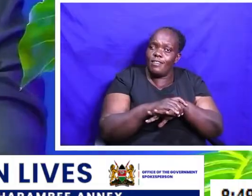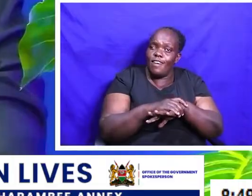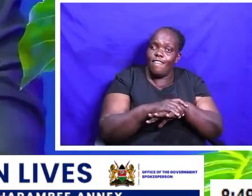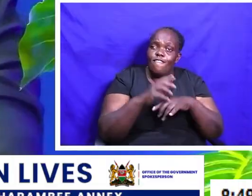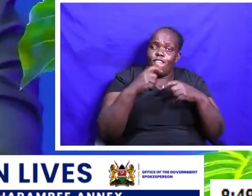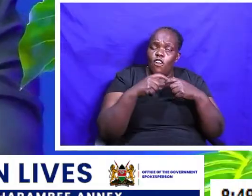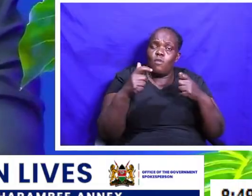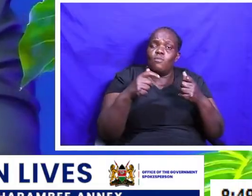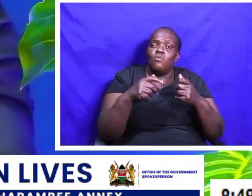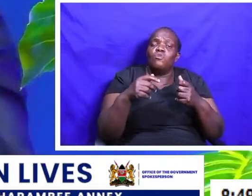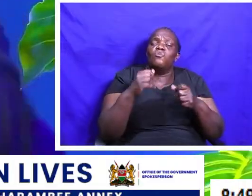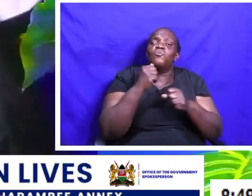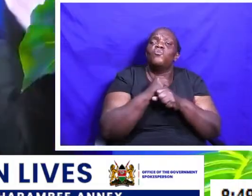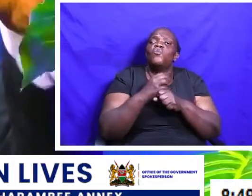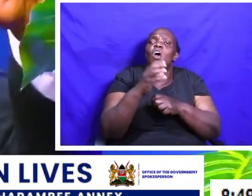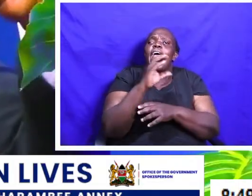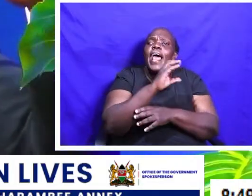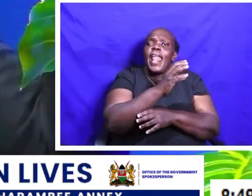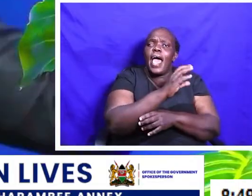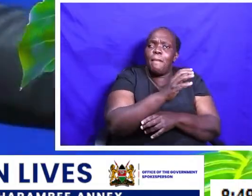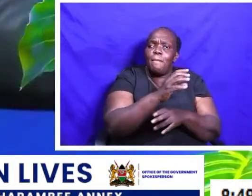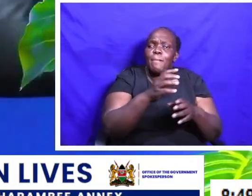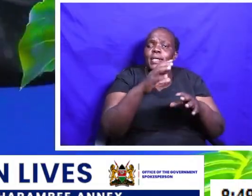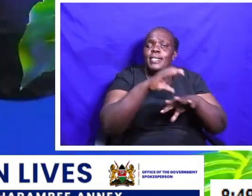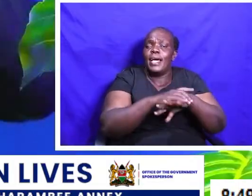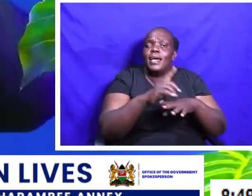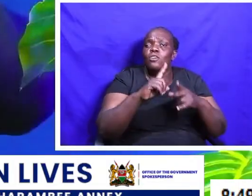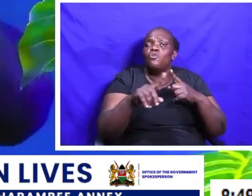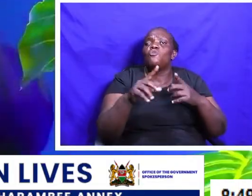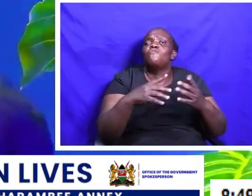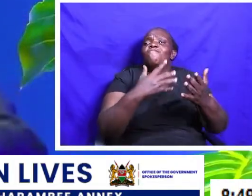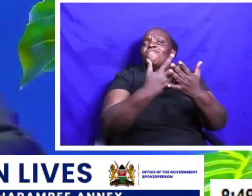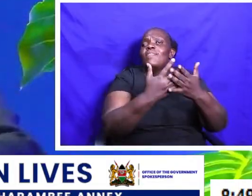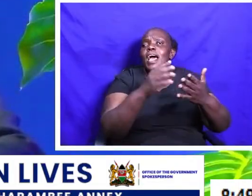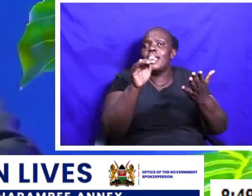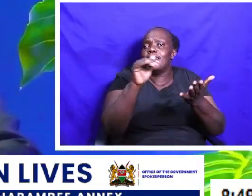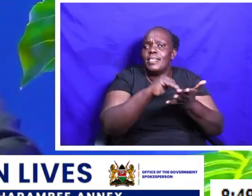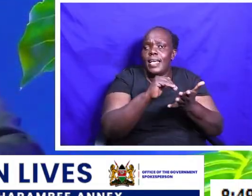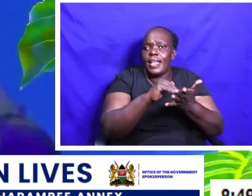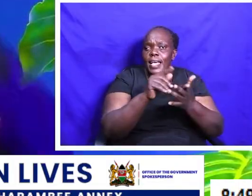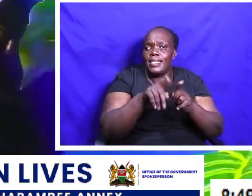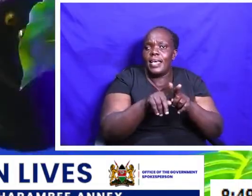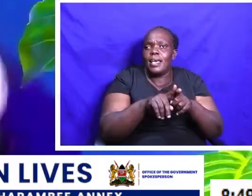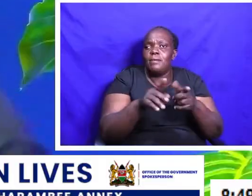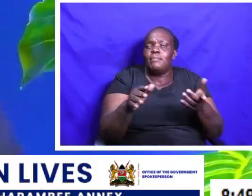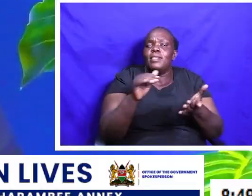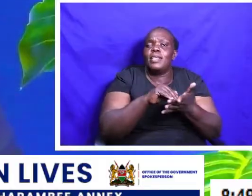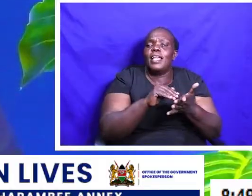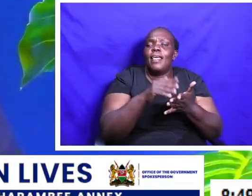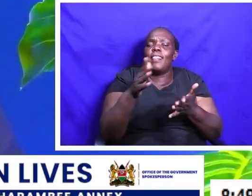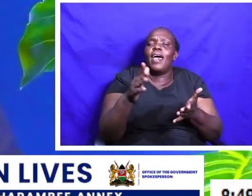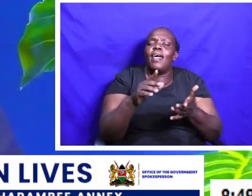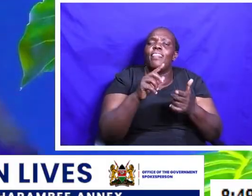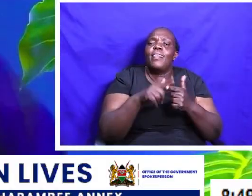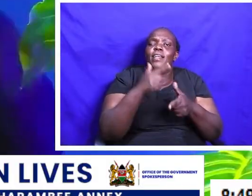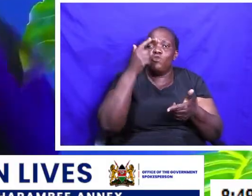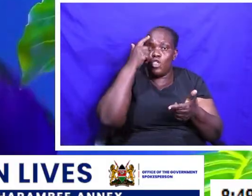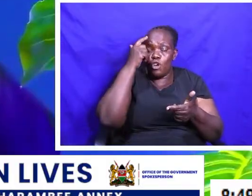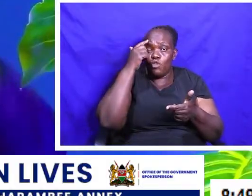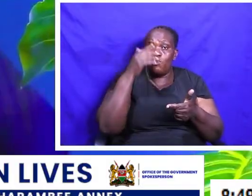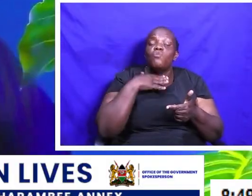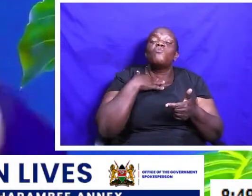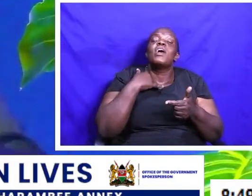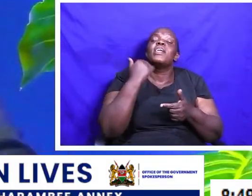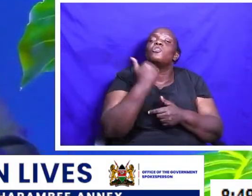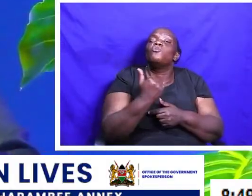gotten from, they do crime, and they're actually taken to the remand centers, rehabilitation centers. And we thought